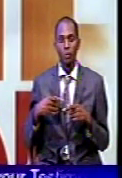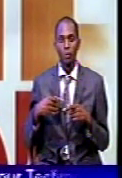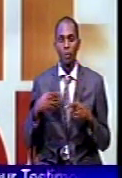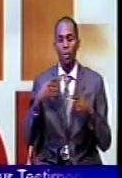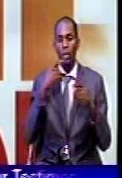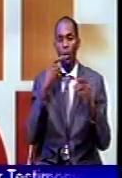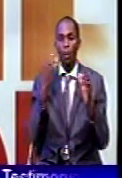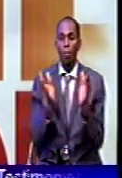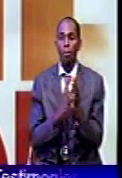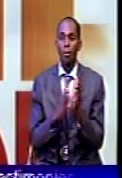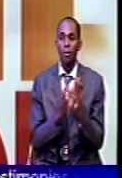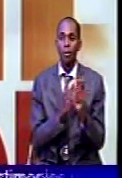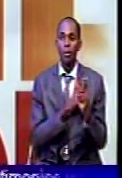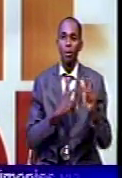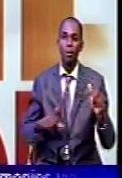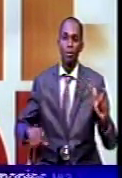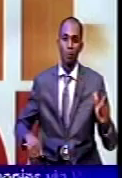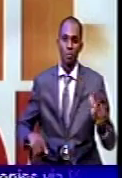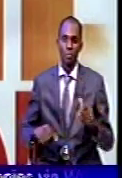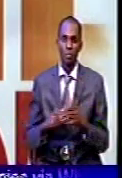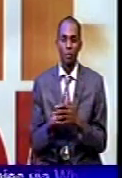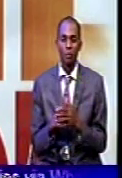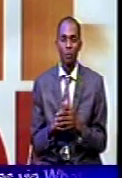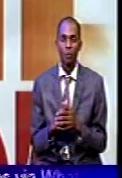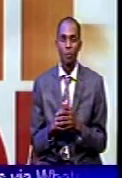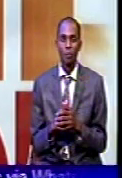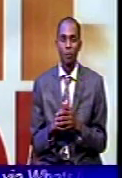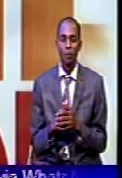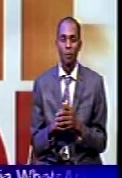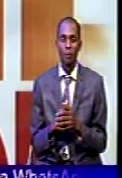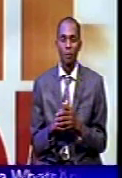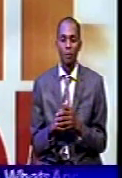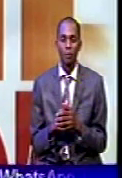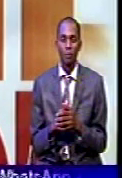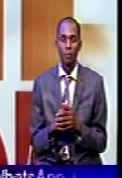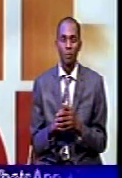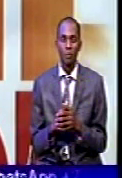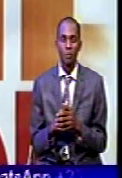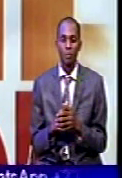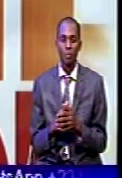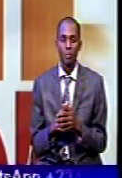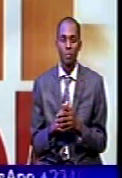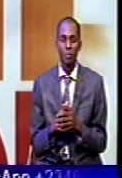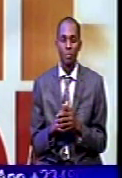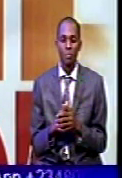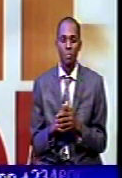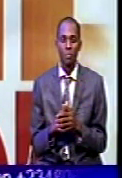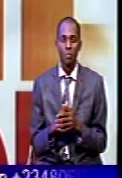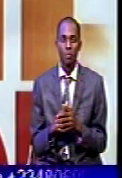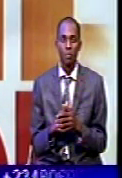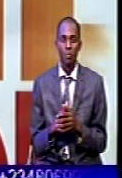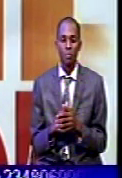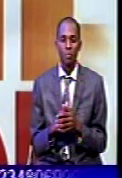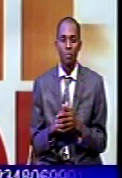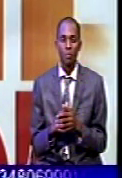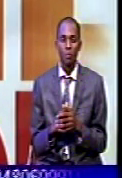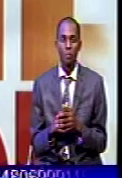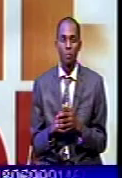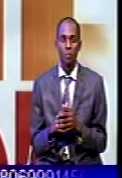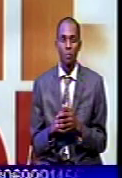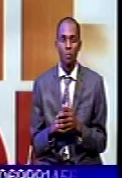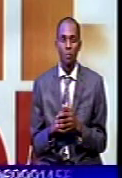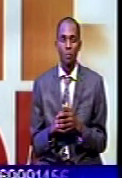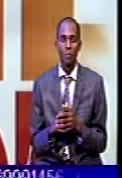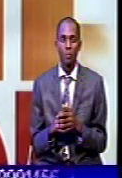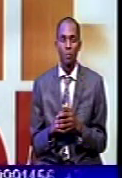his hand, and he noticed it, that something was moving in my tummy. I said, is it possible that through operation, if it was twin babies now, they